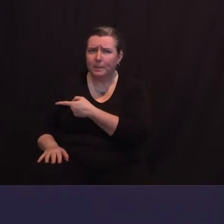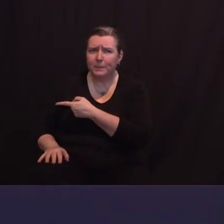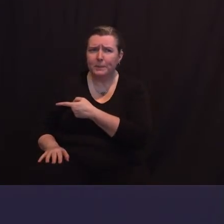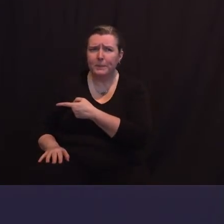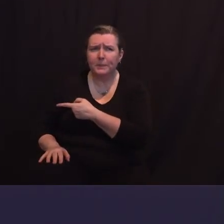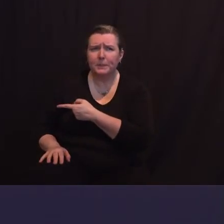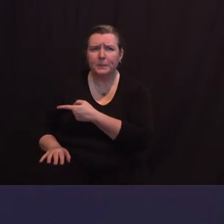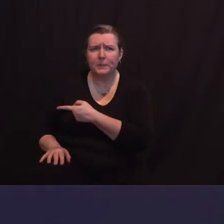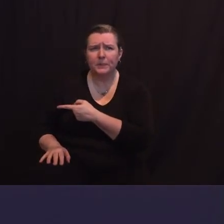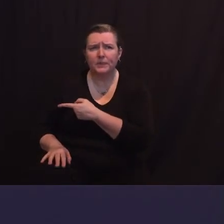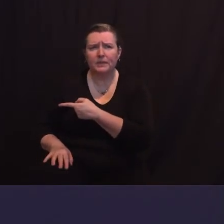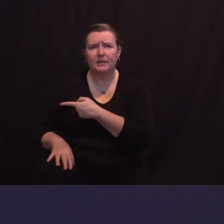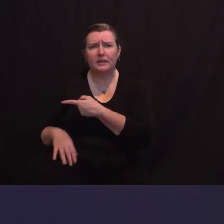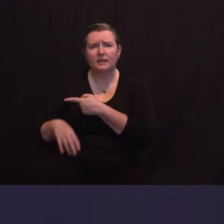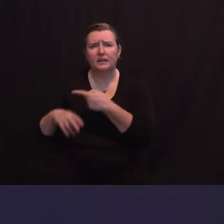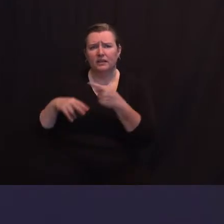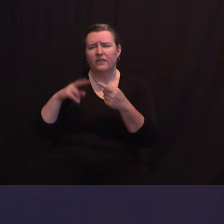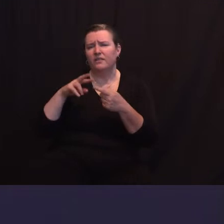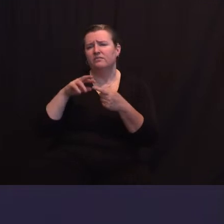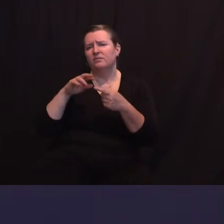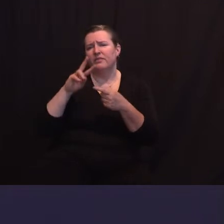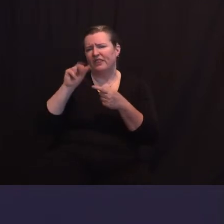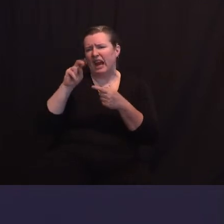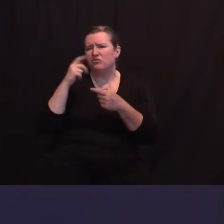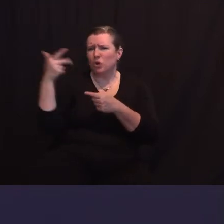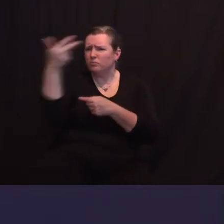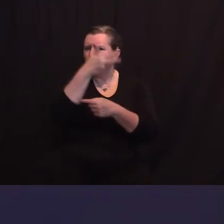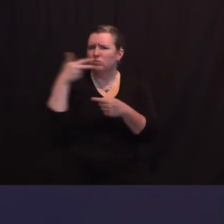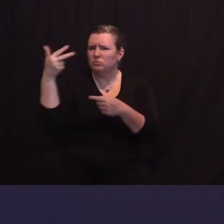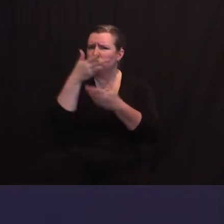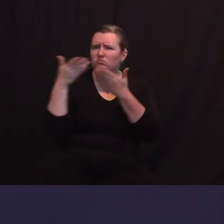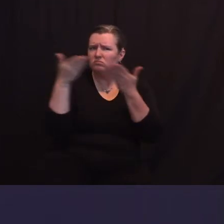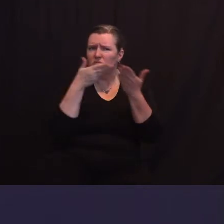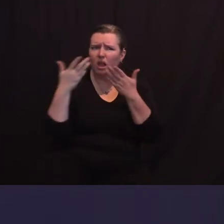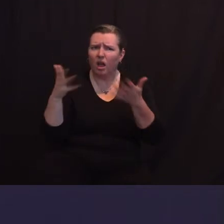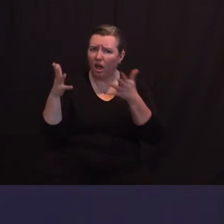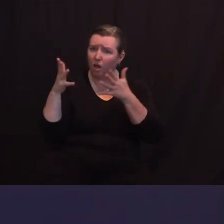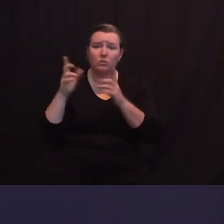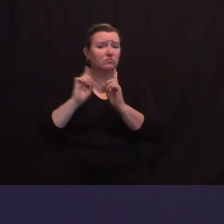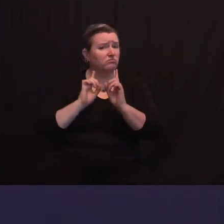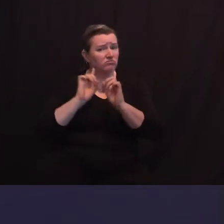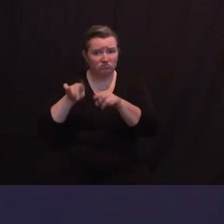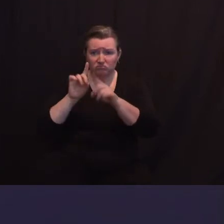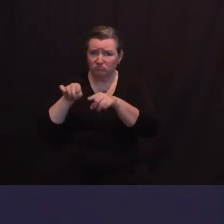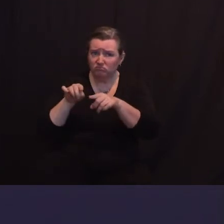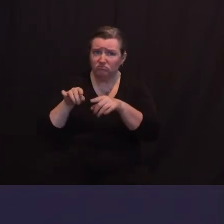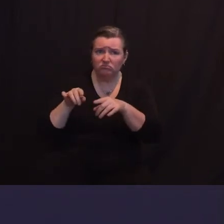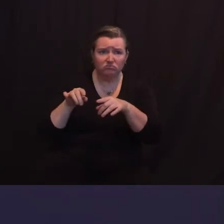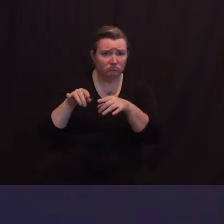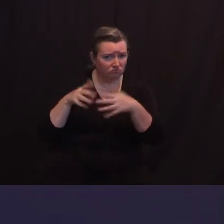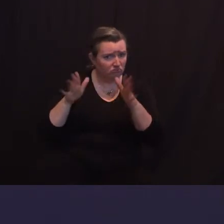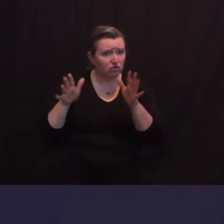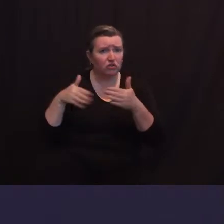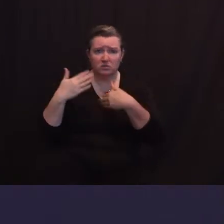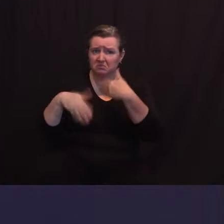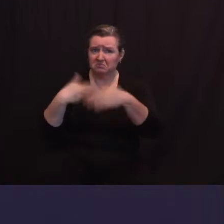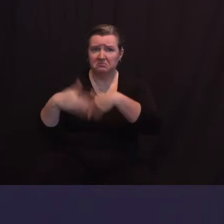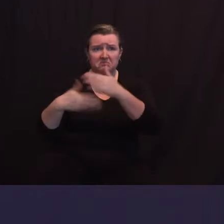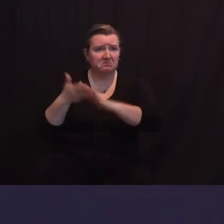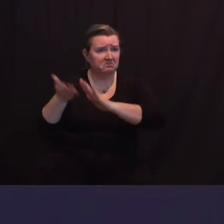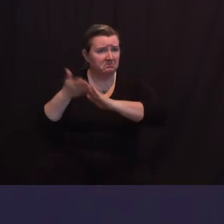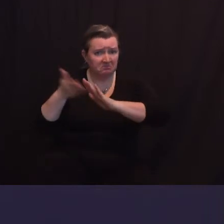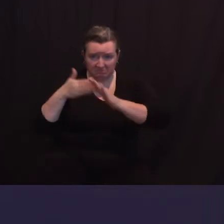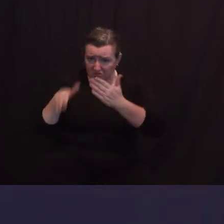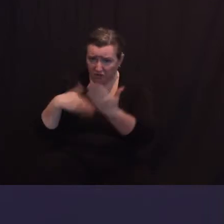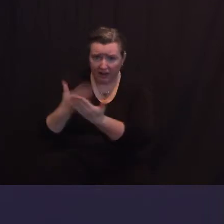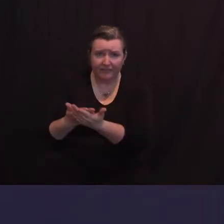vans. We ordered them. It took a while to get them. We have them. But Judy should come back to that. The question I think you asked, your third question